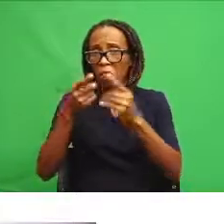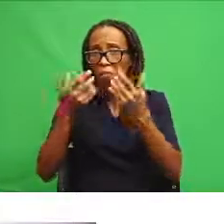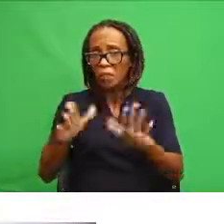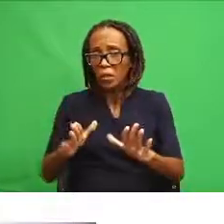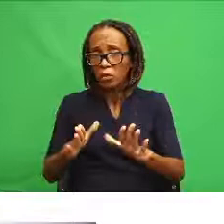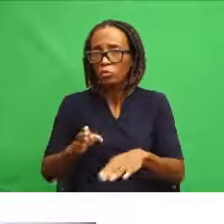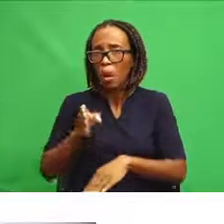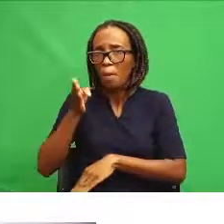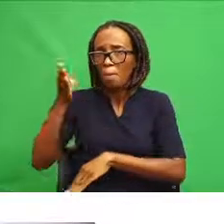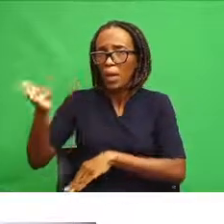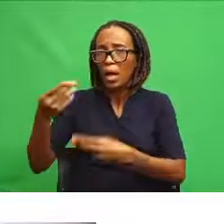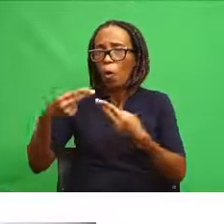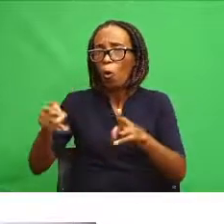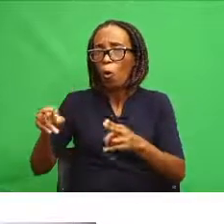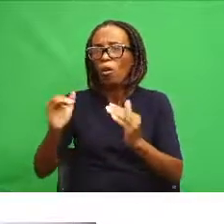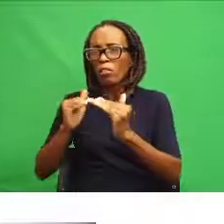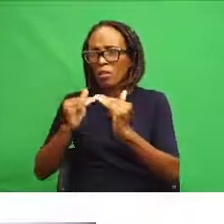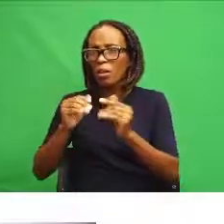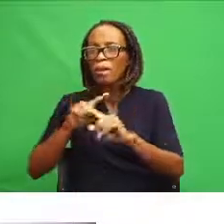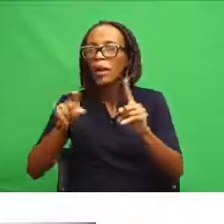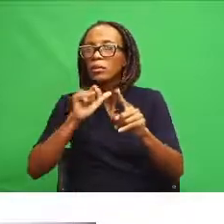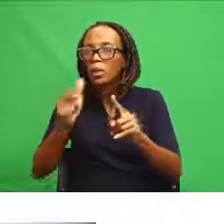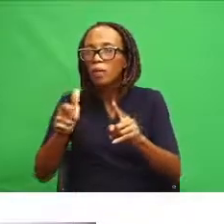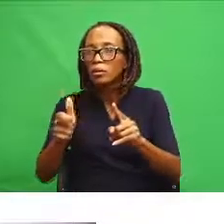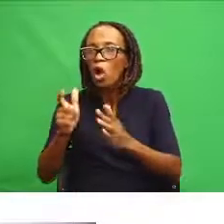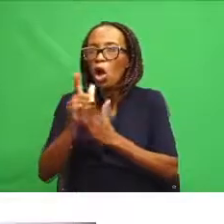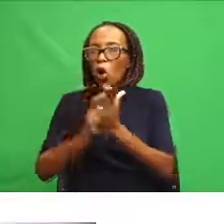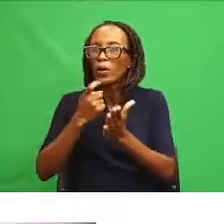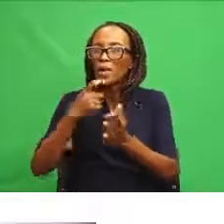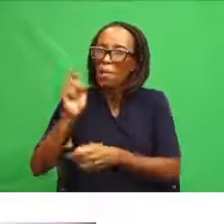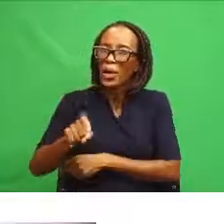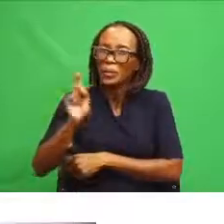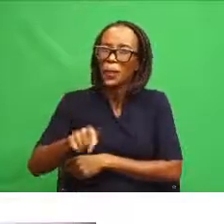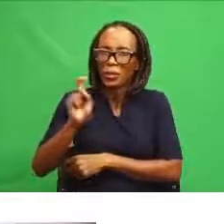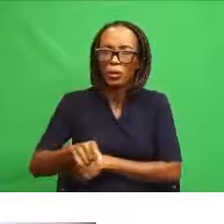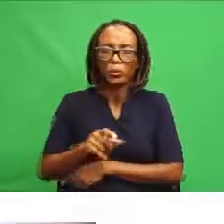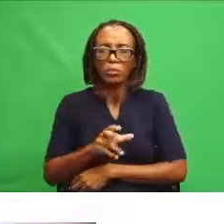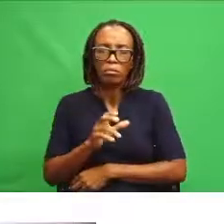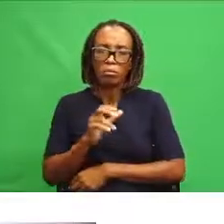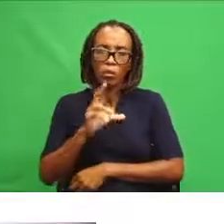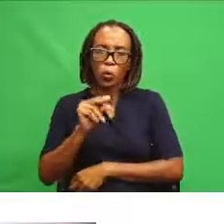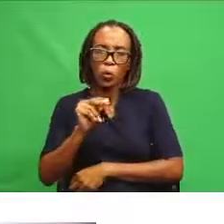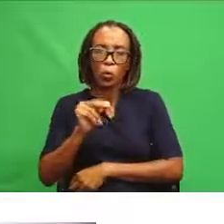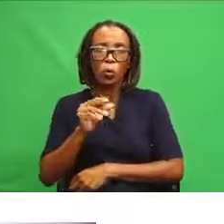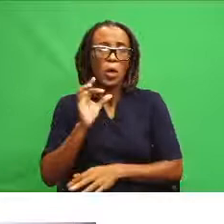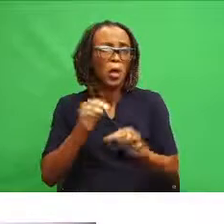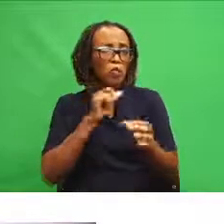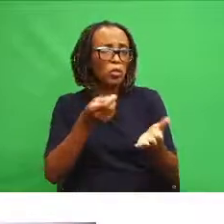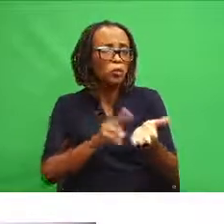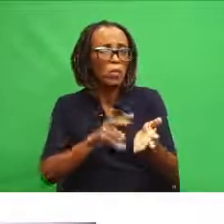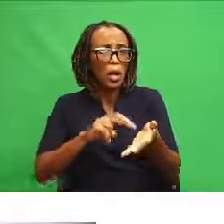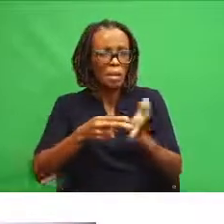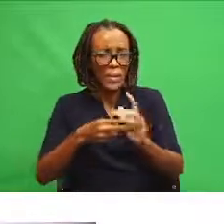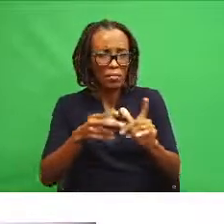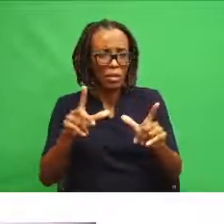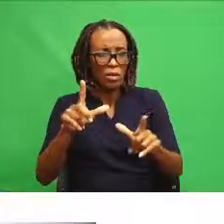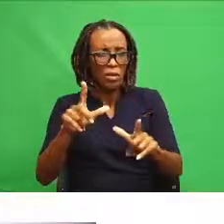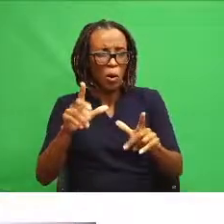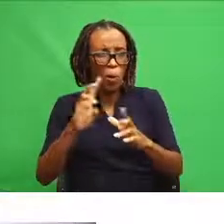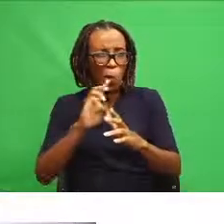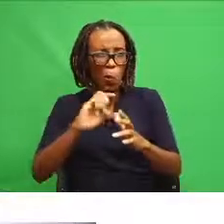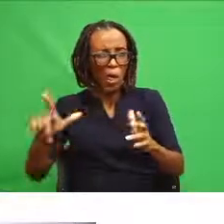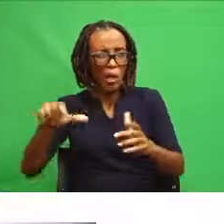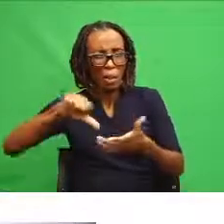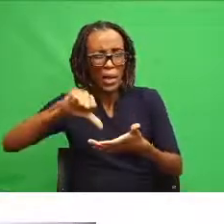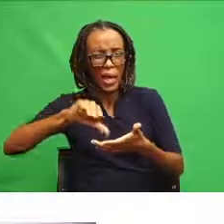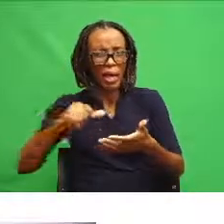can register the will. Yeah? But if you do not register the will, it does not invalidate the will. The will